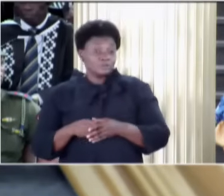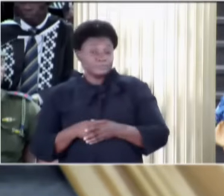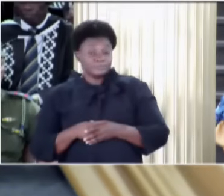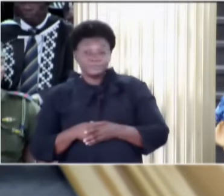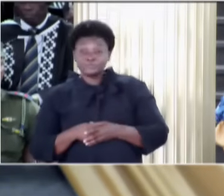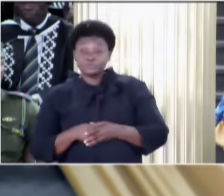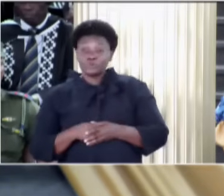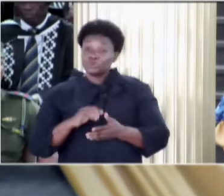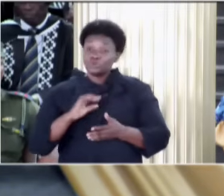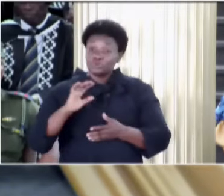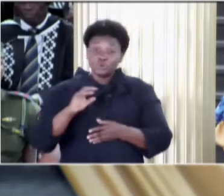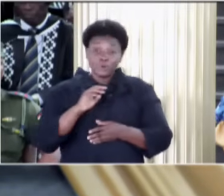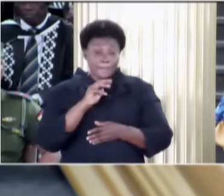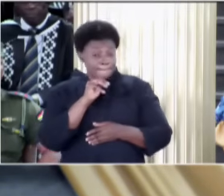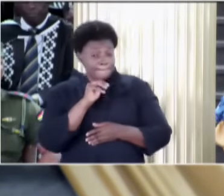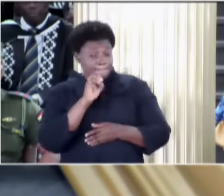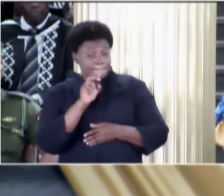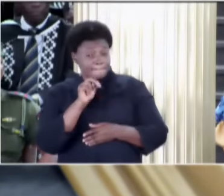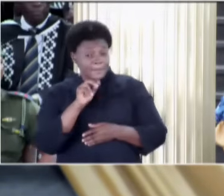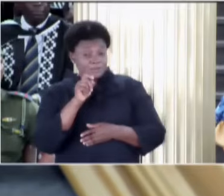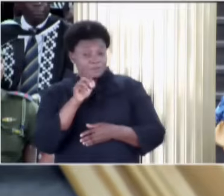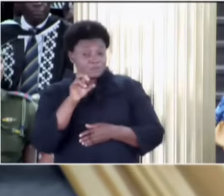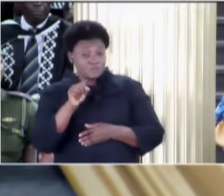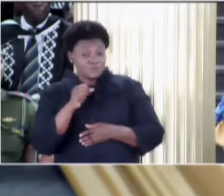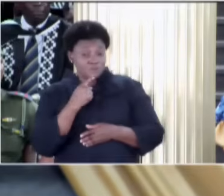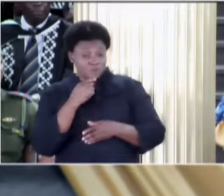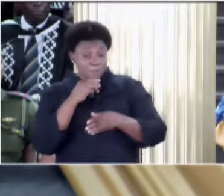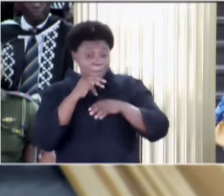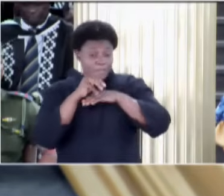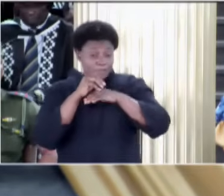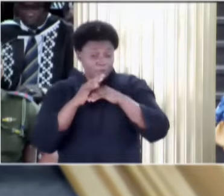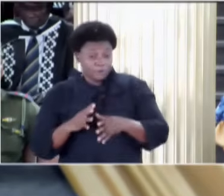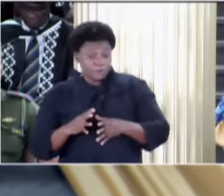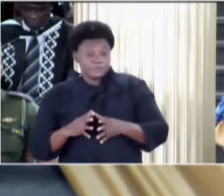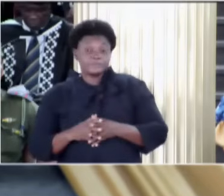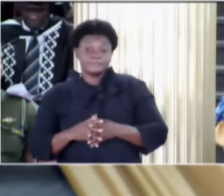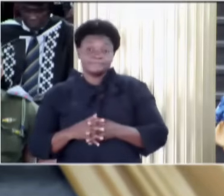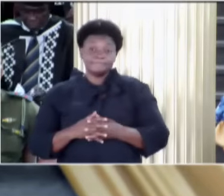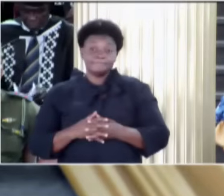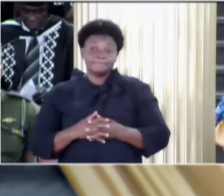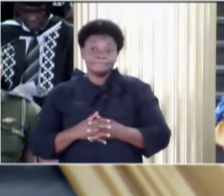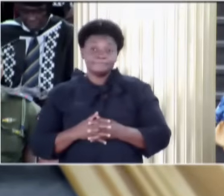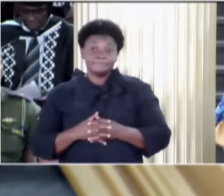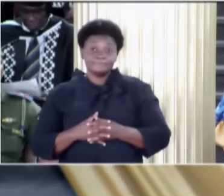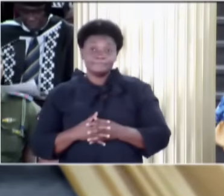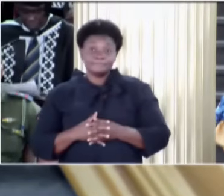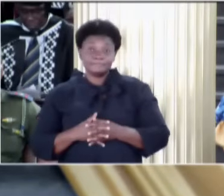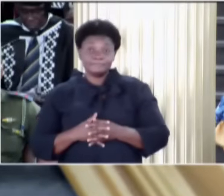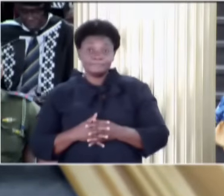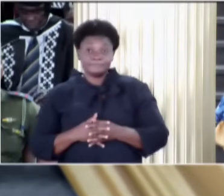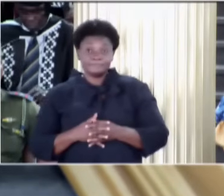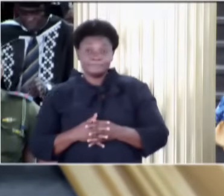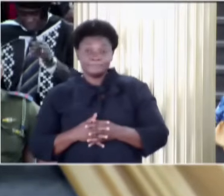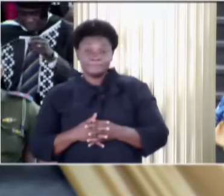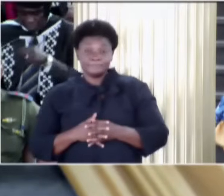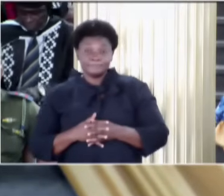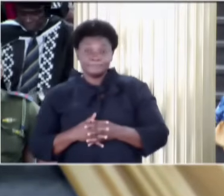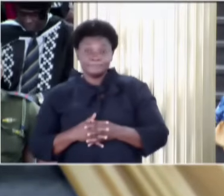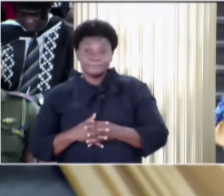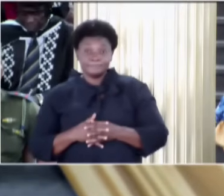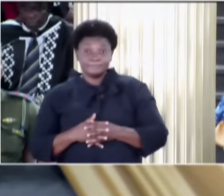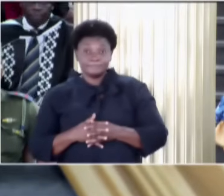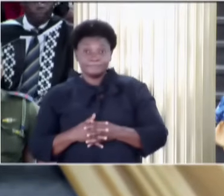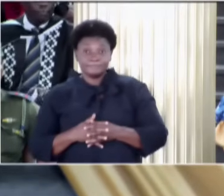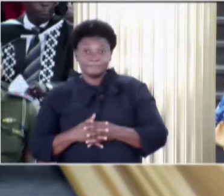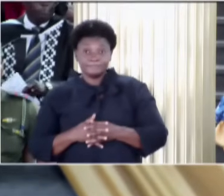mentors? Okay. How many of you have role models? You don't have role models and mentors. Or you are looking